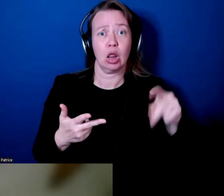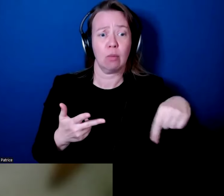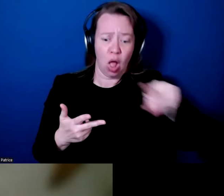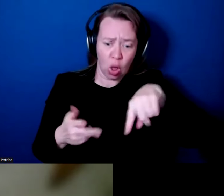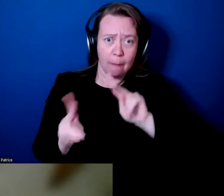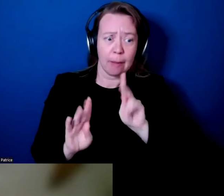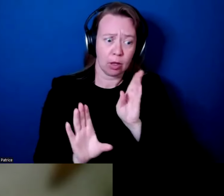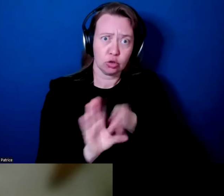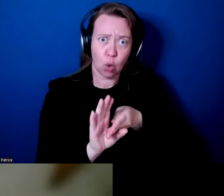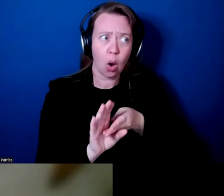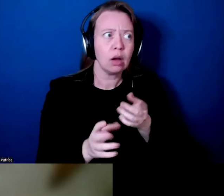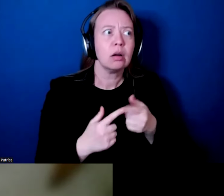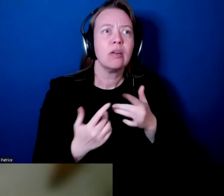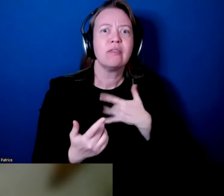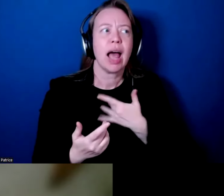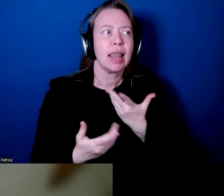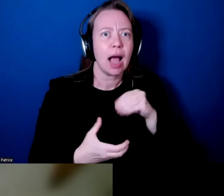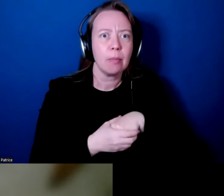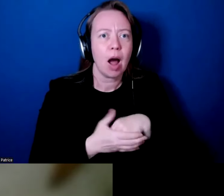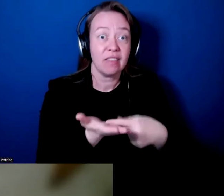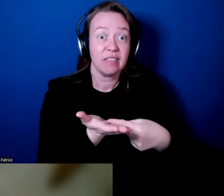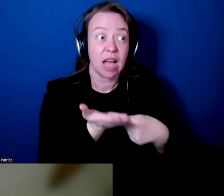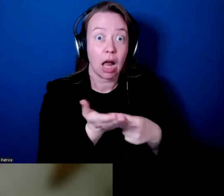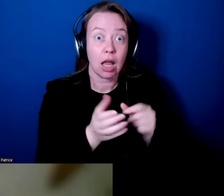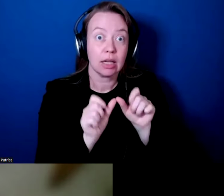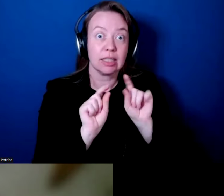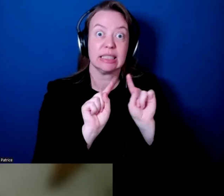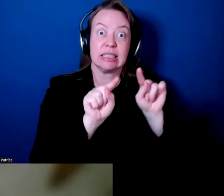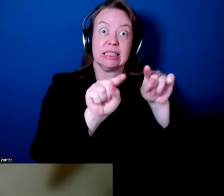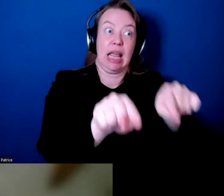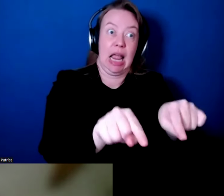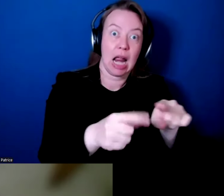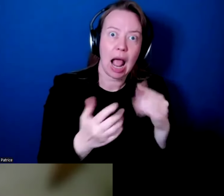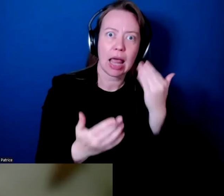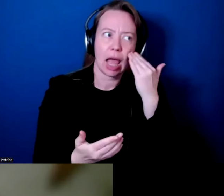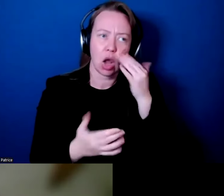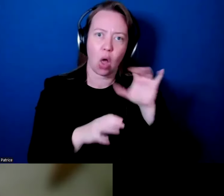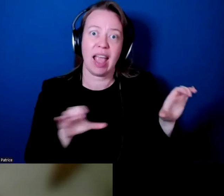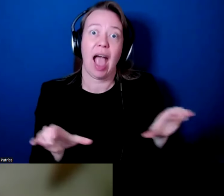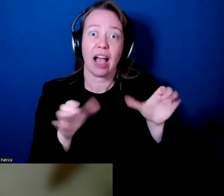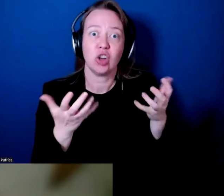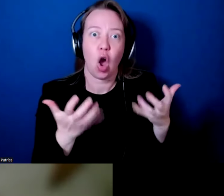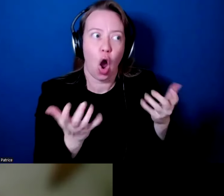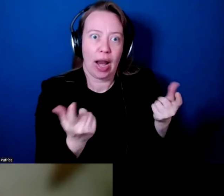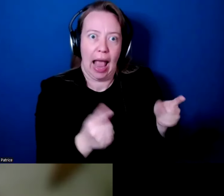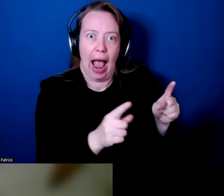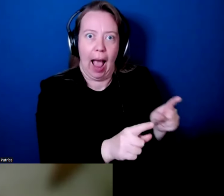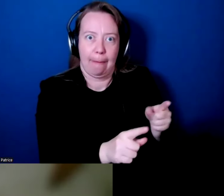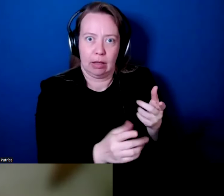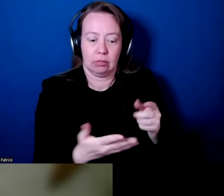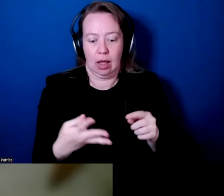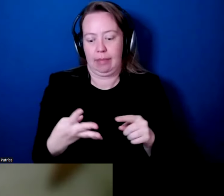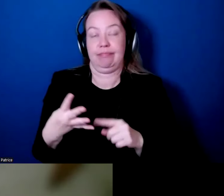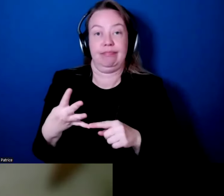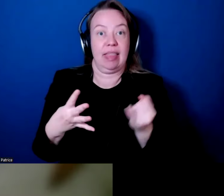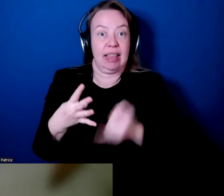able to feel like they're part of the dialogue going forward and they know what action has been taken as a result. And then the last thing I would